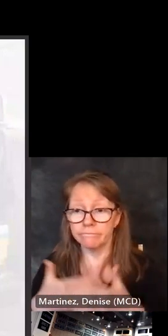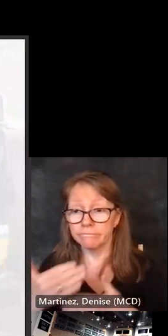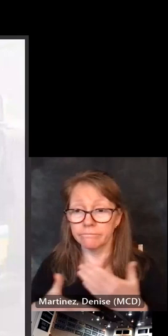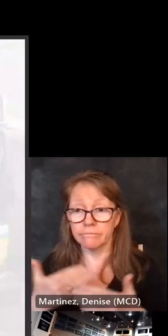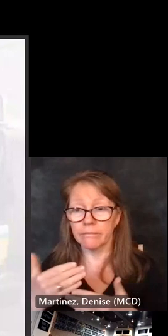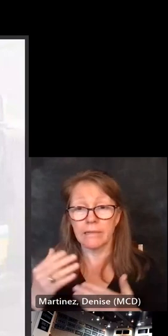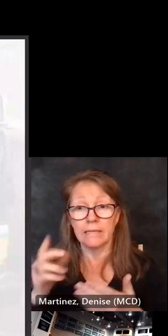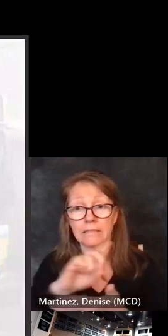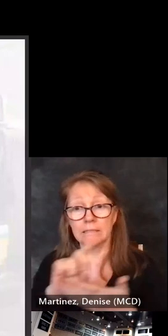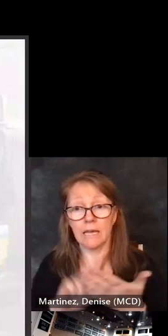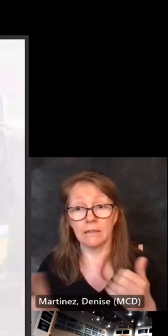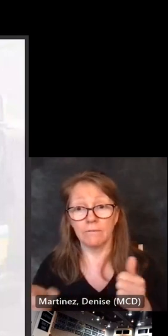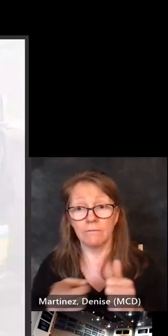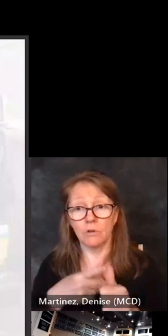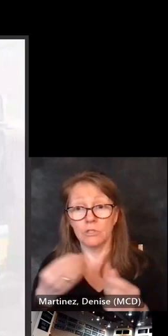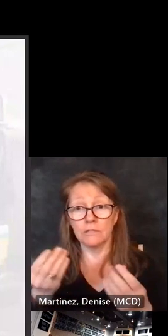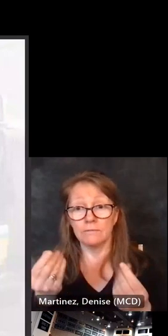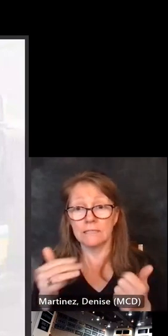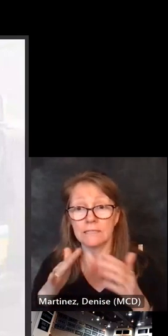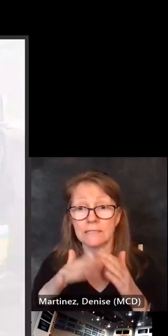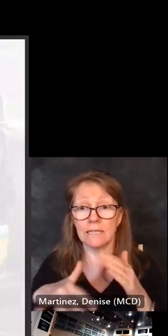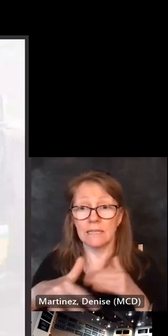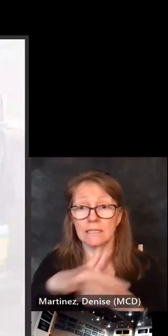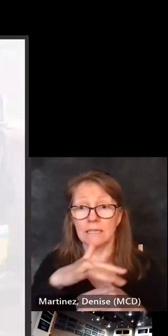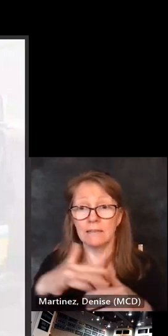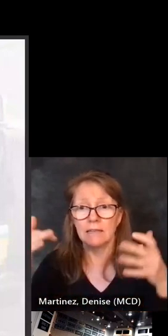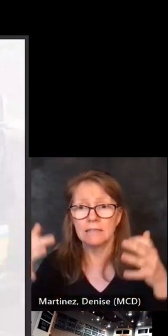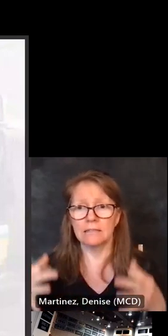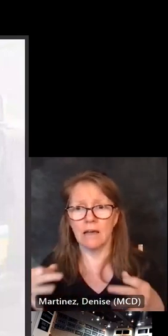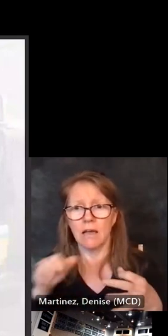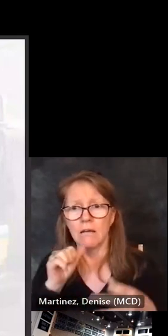facility, decided that they were not going to give up the pole yard.